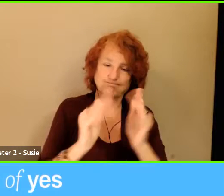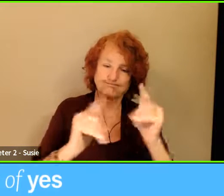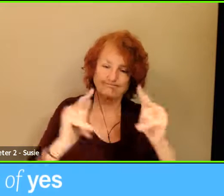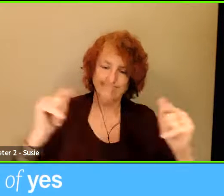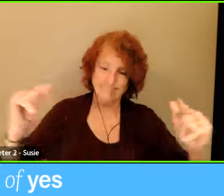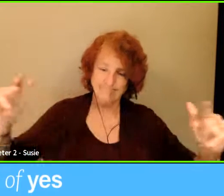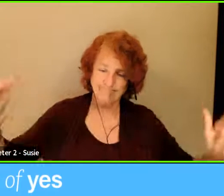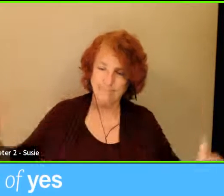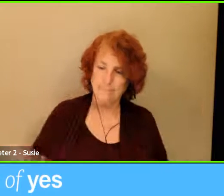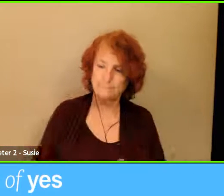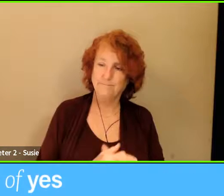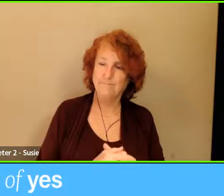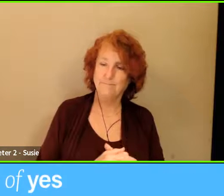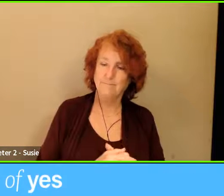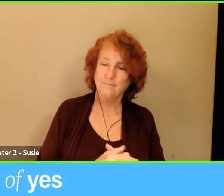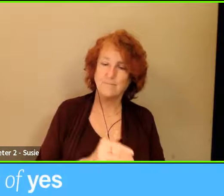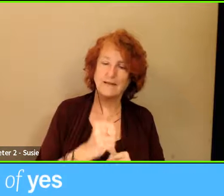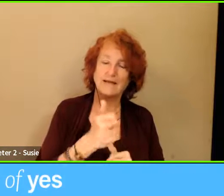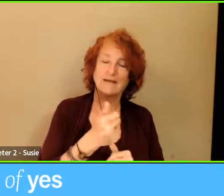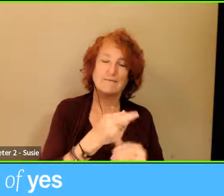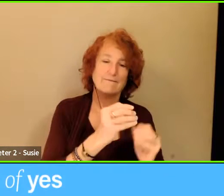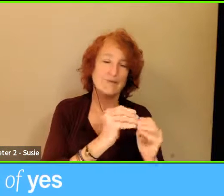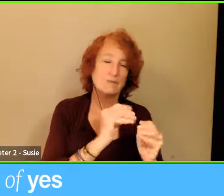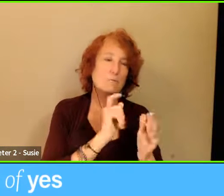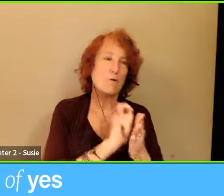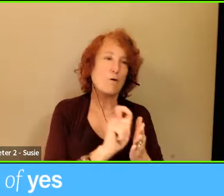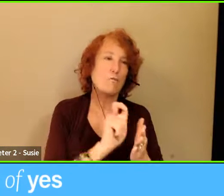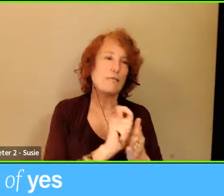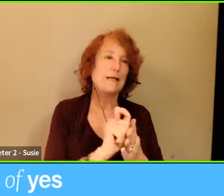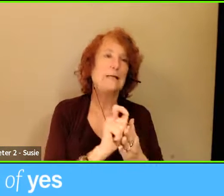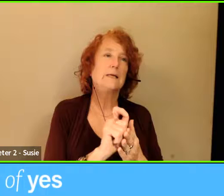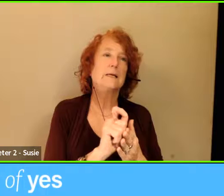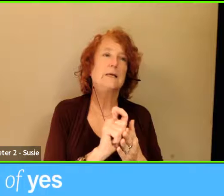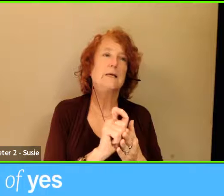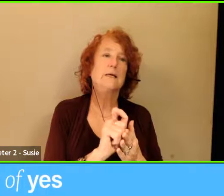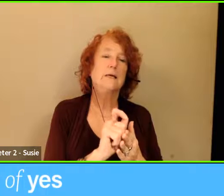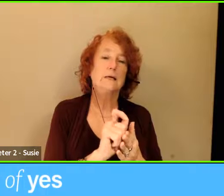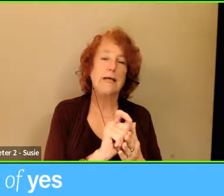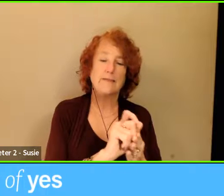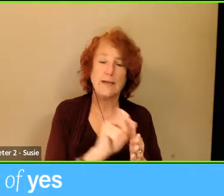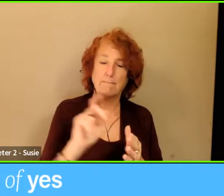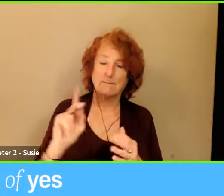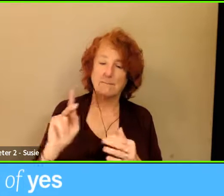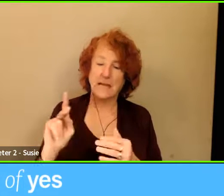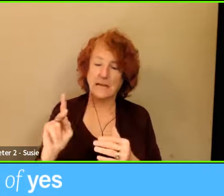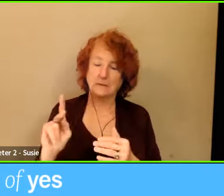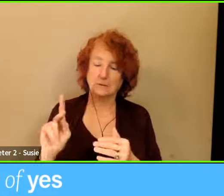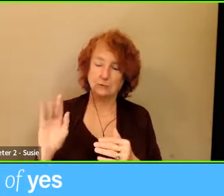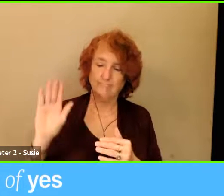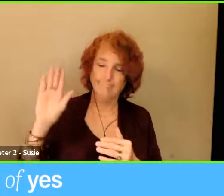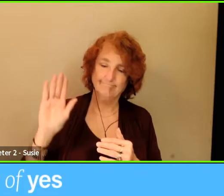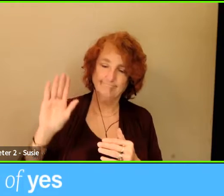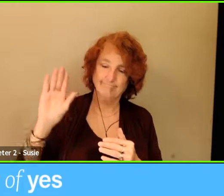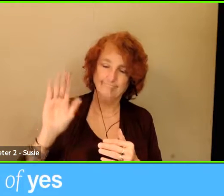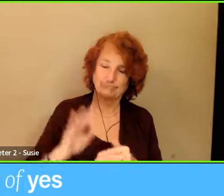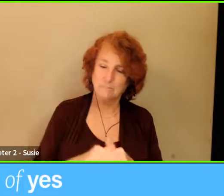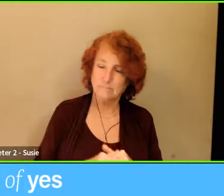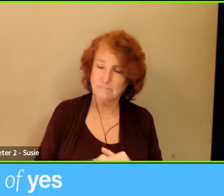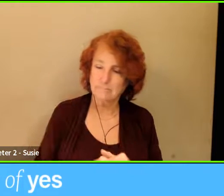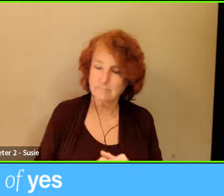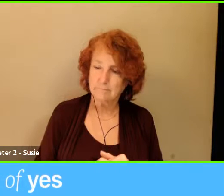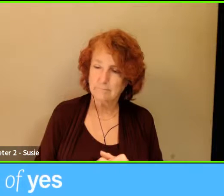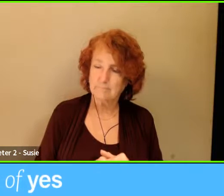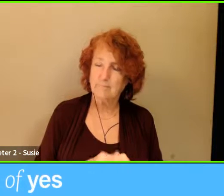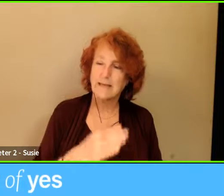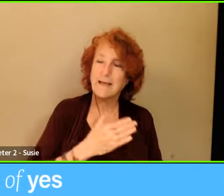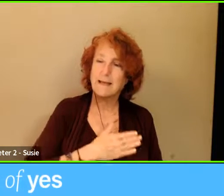Okay, let's do a couple more written because we have a good amount of questions in the chat. And then we'll go back to some raised hands. So please be